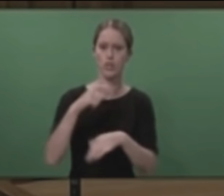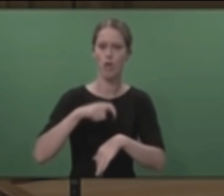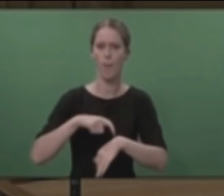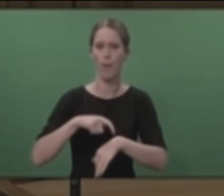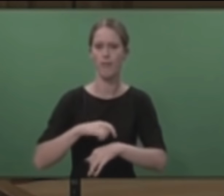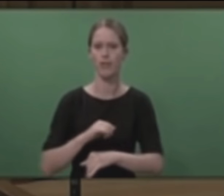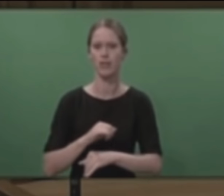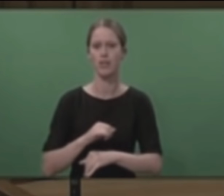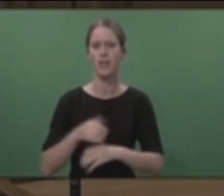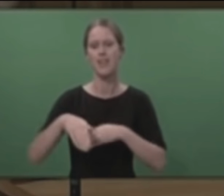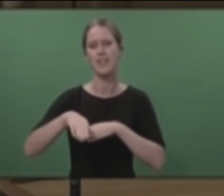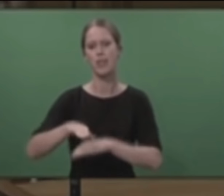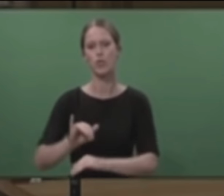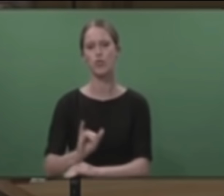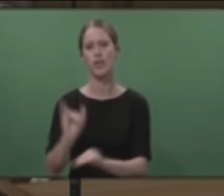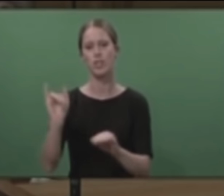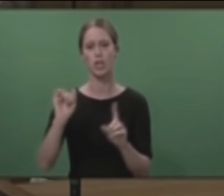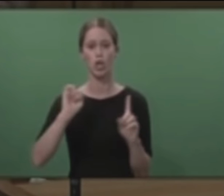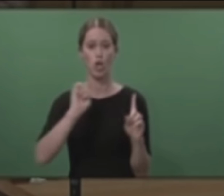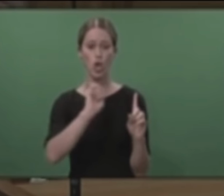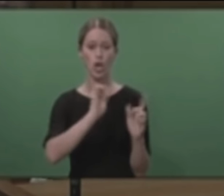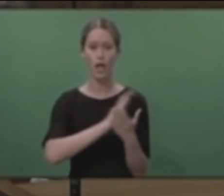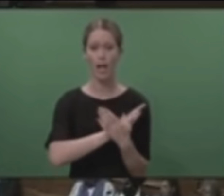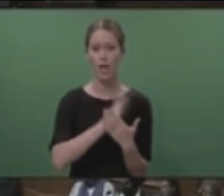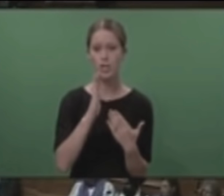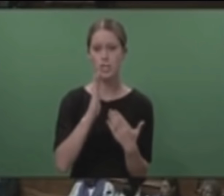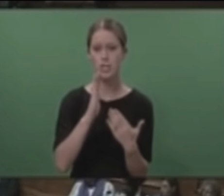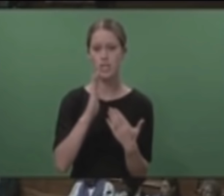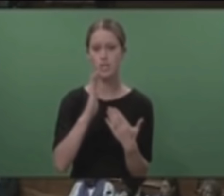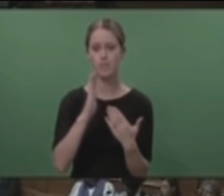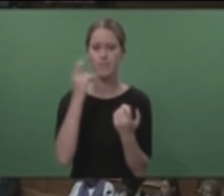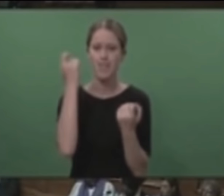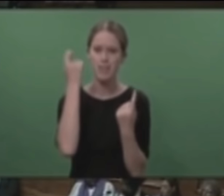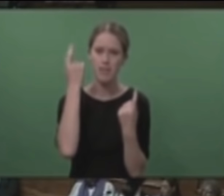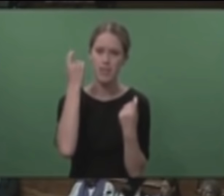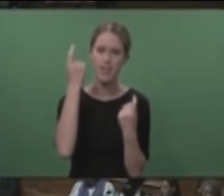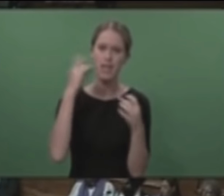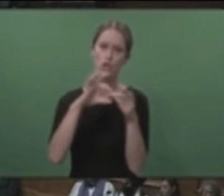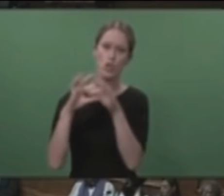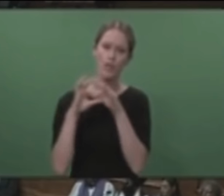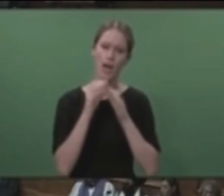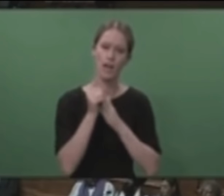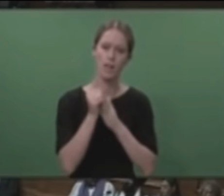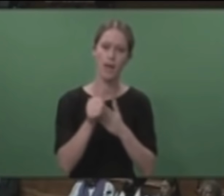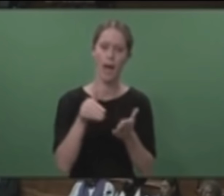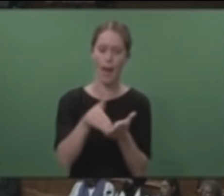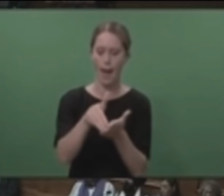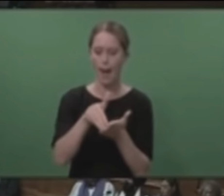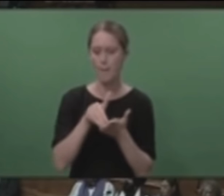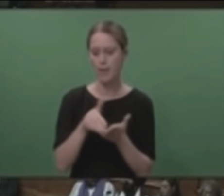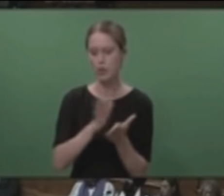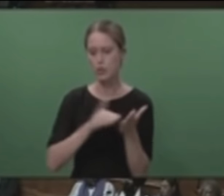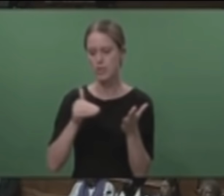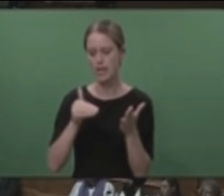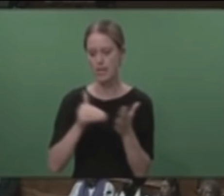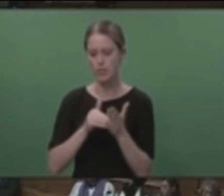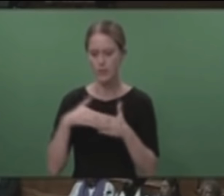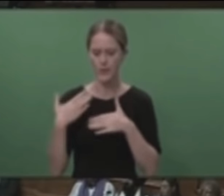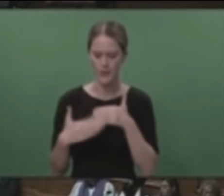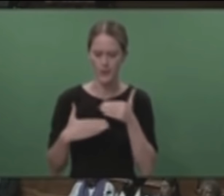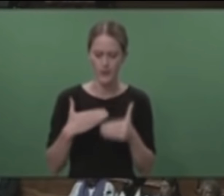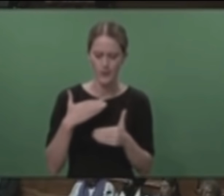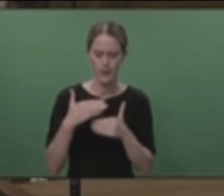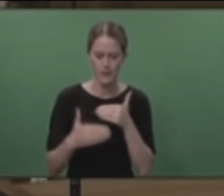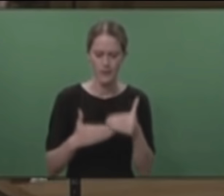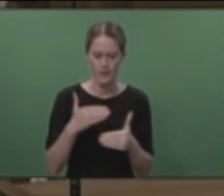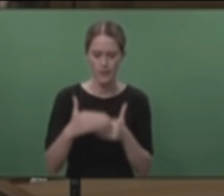national tragedy. Her clarity, empathy and unifying leadership is helping to guide the country through this massive test